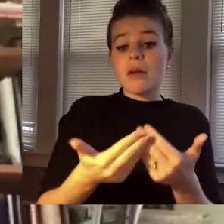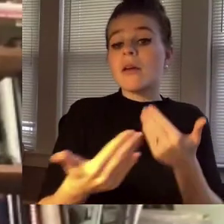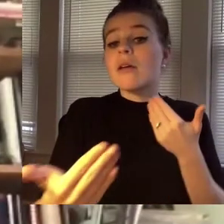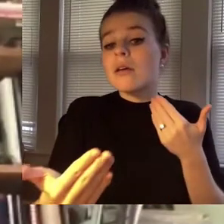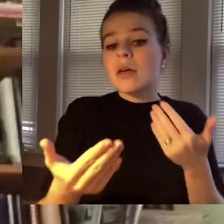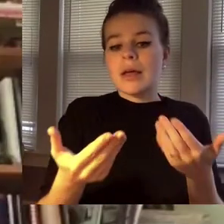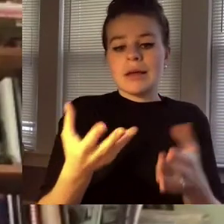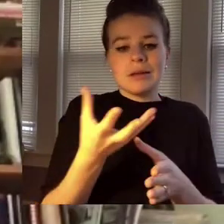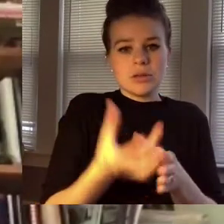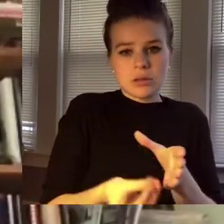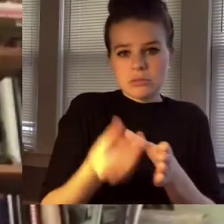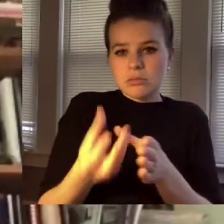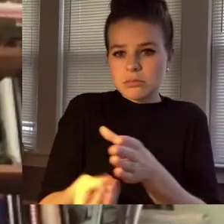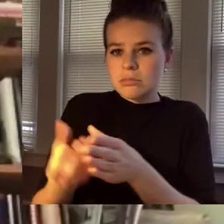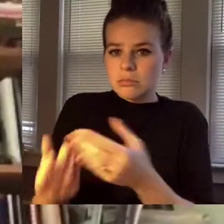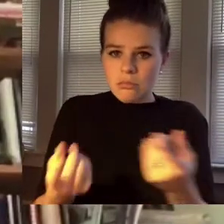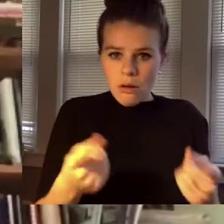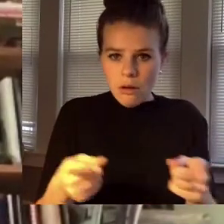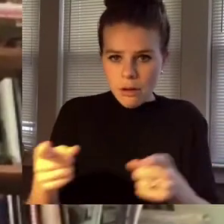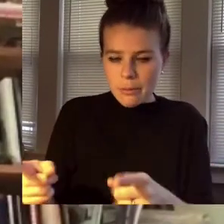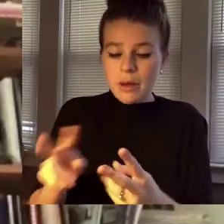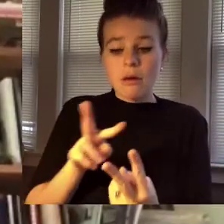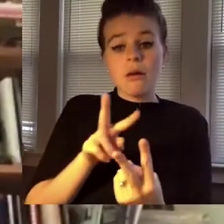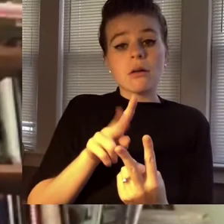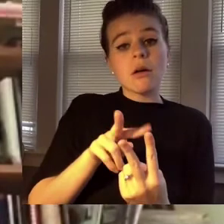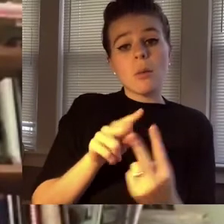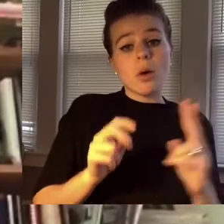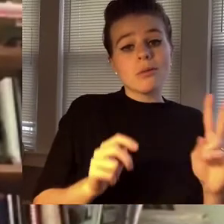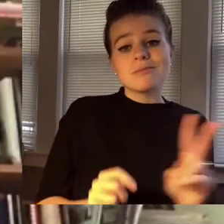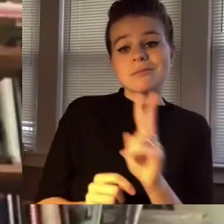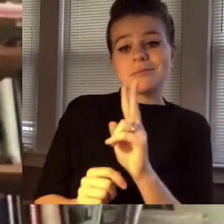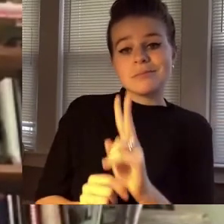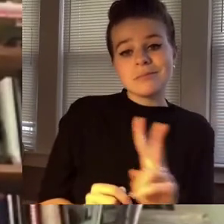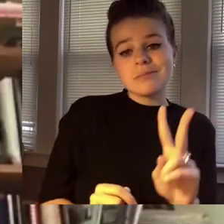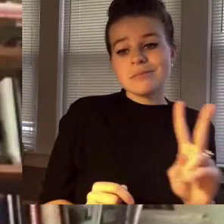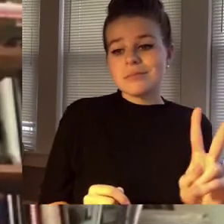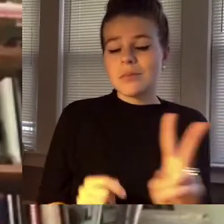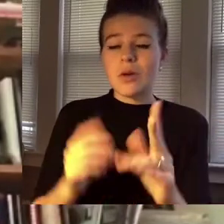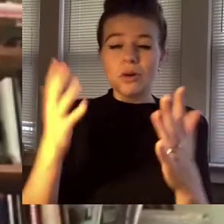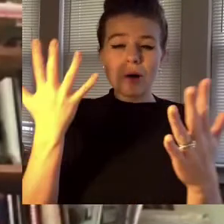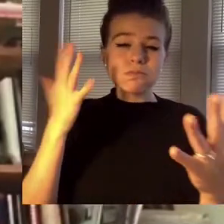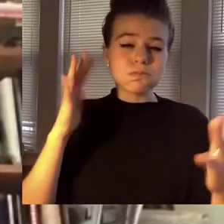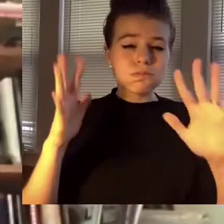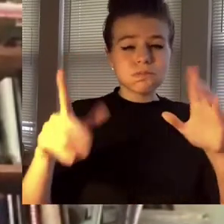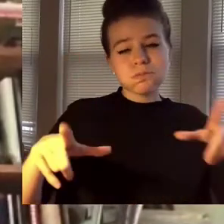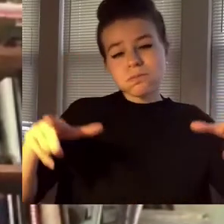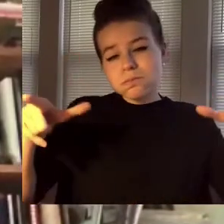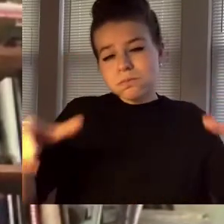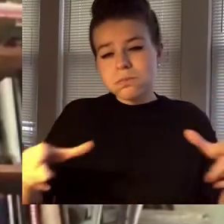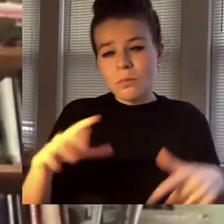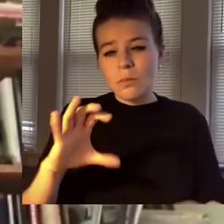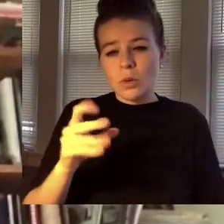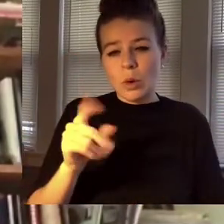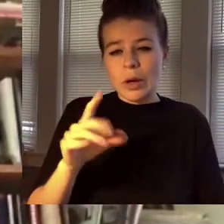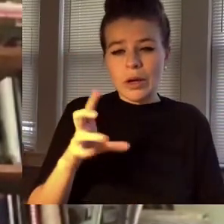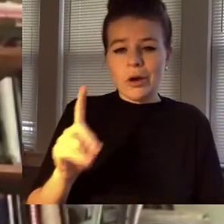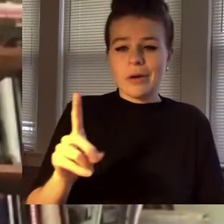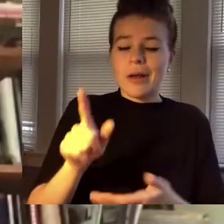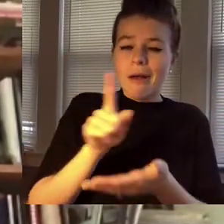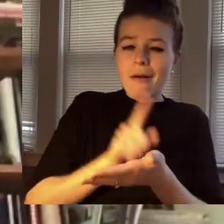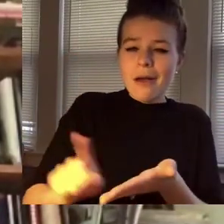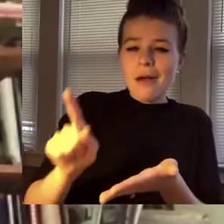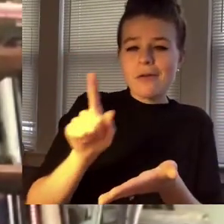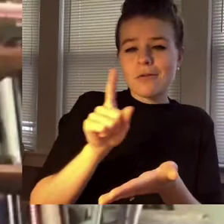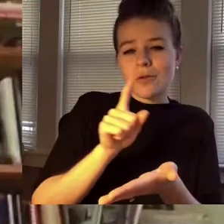couple arrives in the threefold courtyard, a ritual repeated each